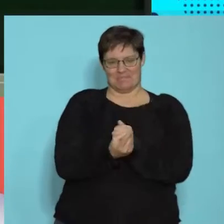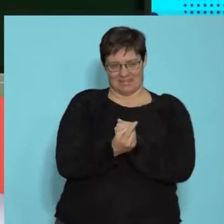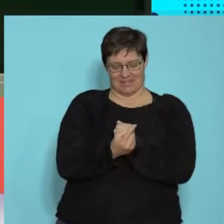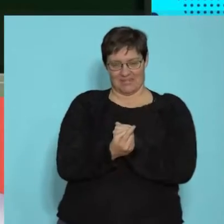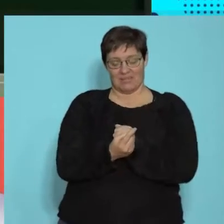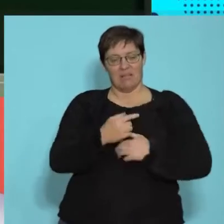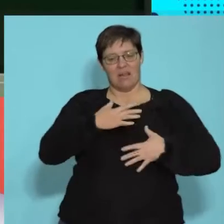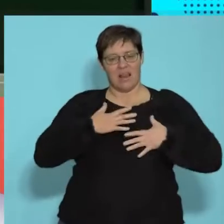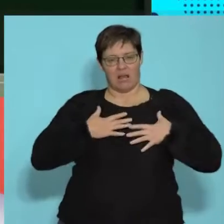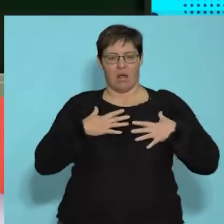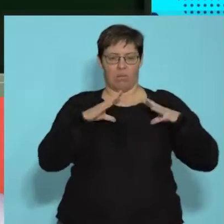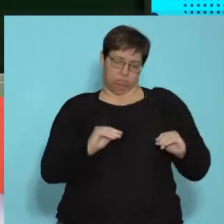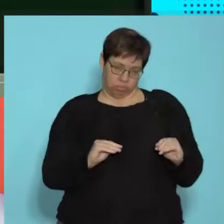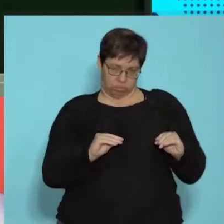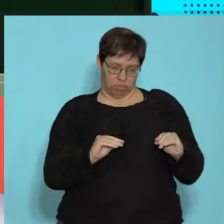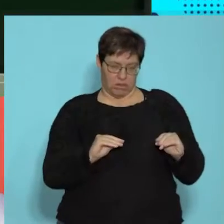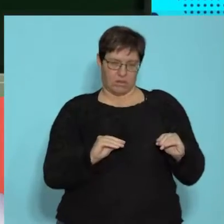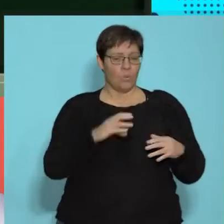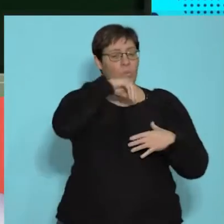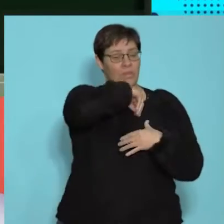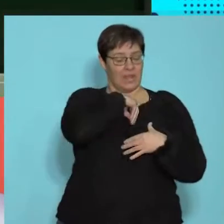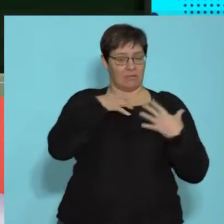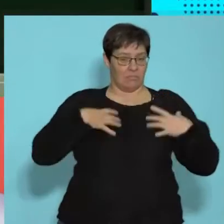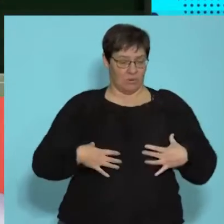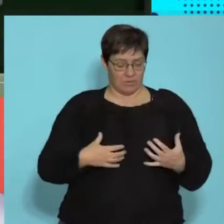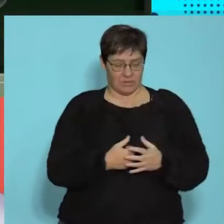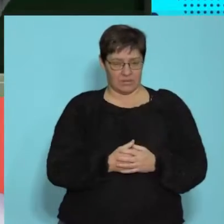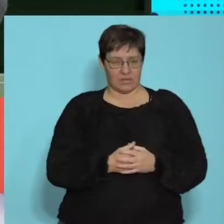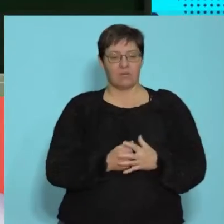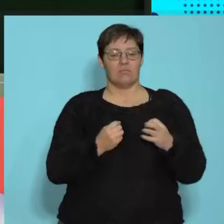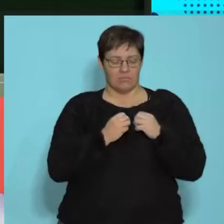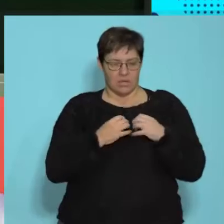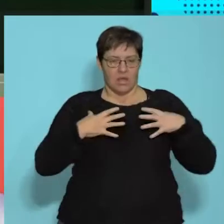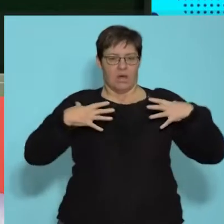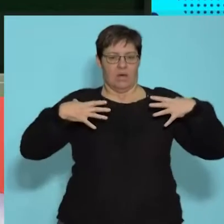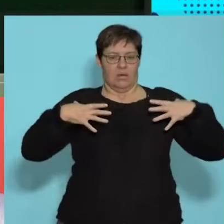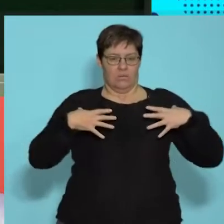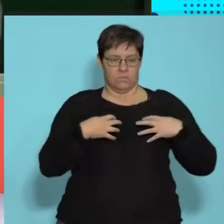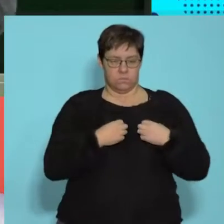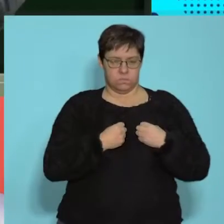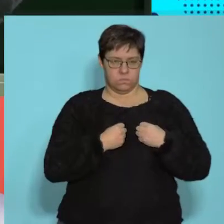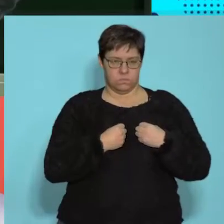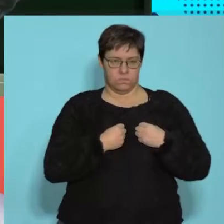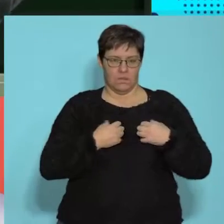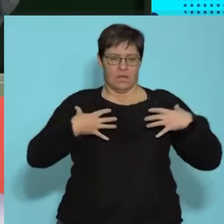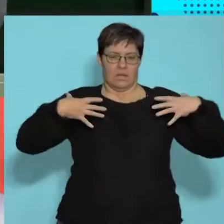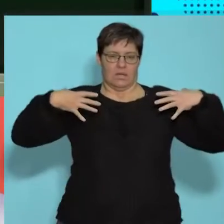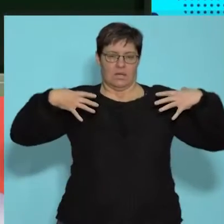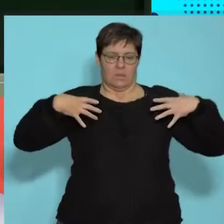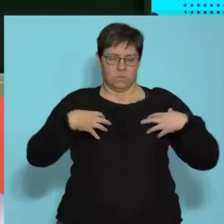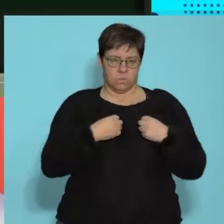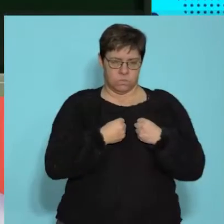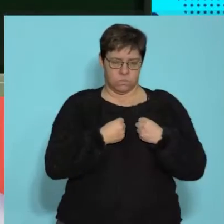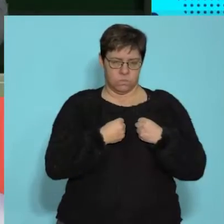right? Your lungs are not plop in your body over here. We're constantly breathing in and out. We're